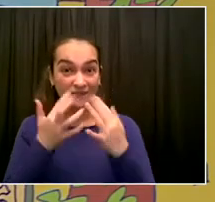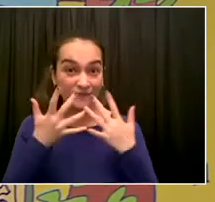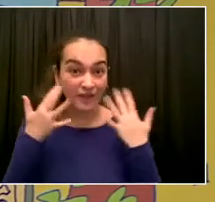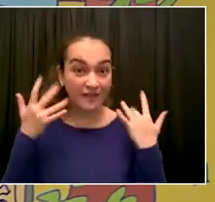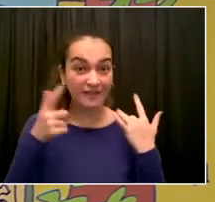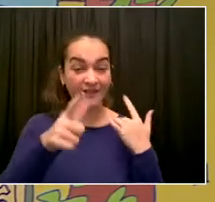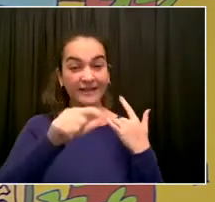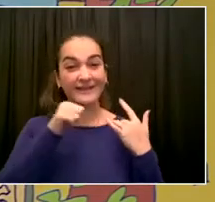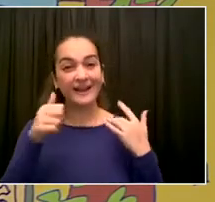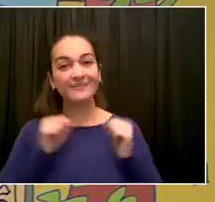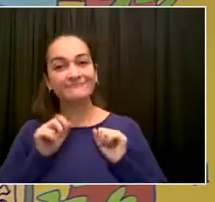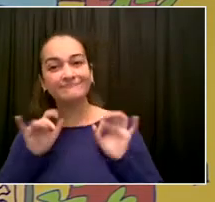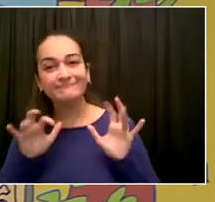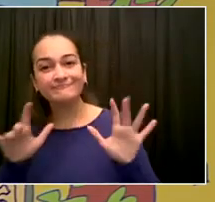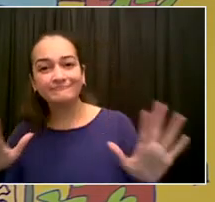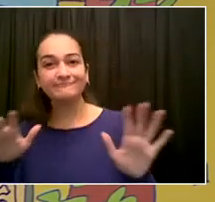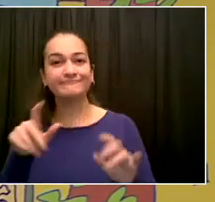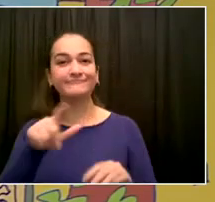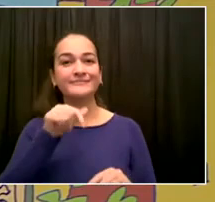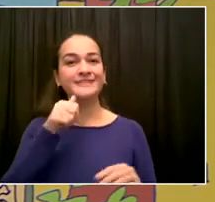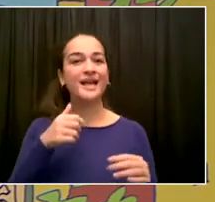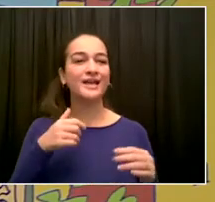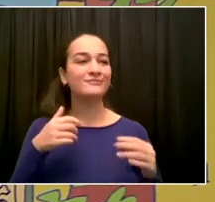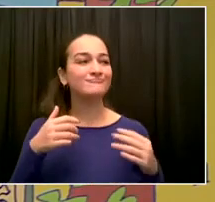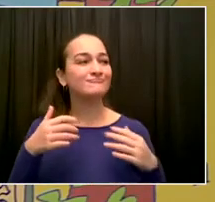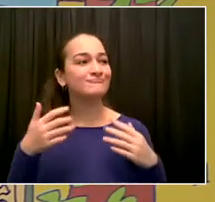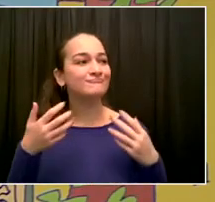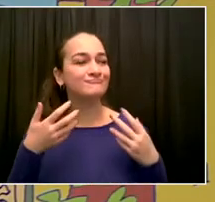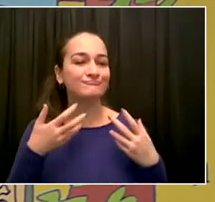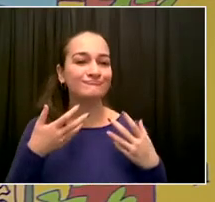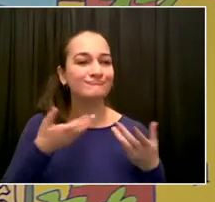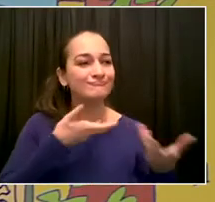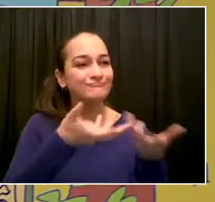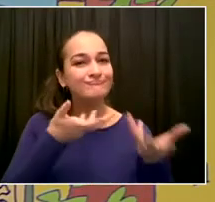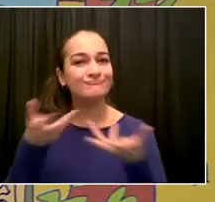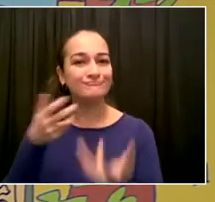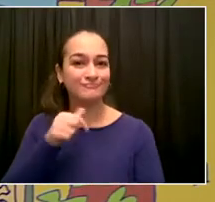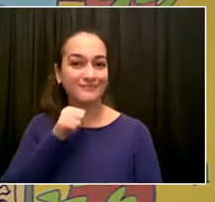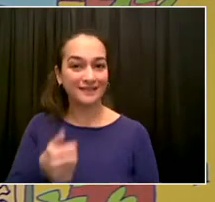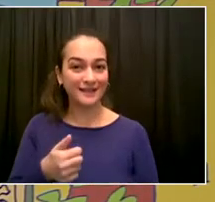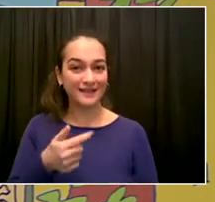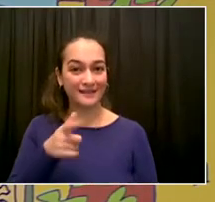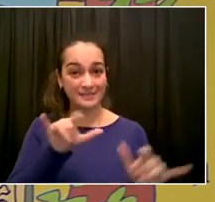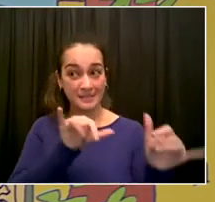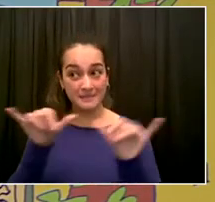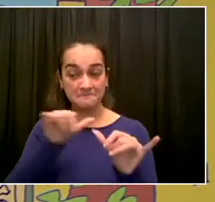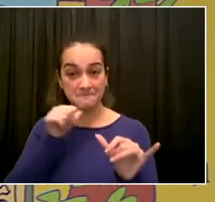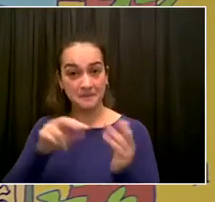am I'm too experienced to even want to get into all that. I